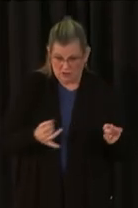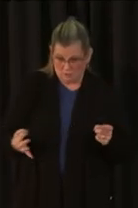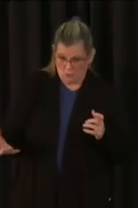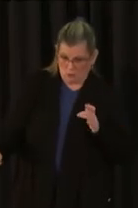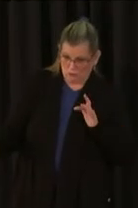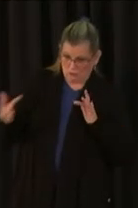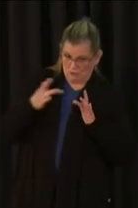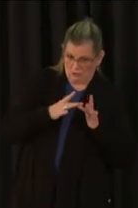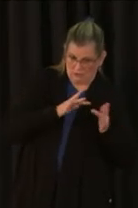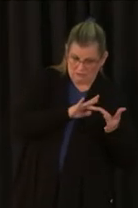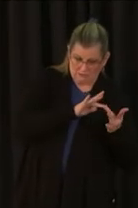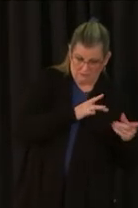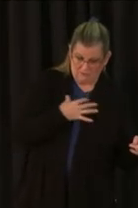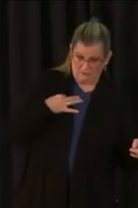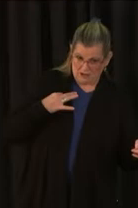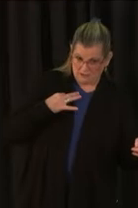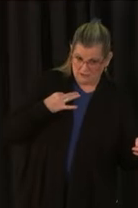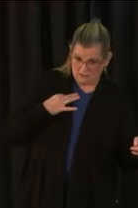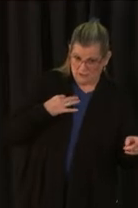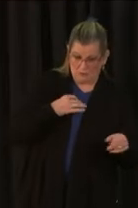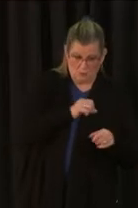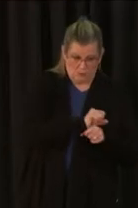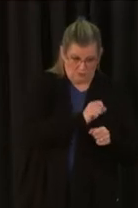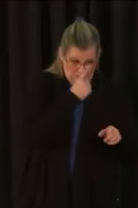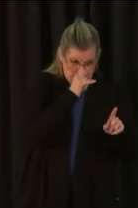reach out to Hook Hall directly at